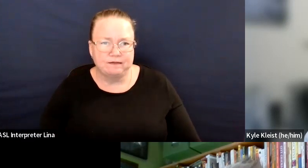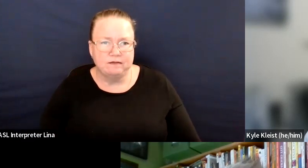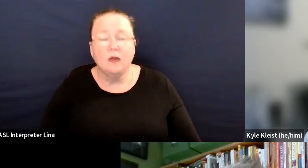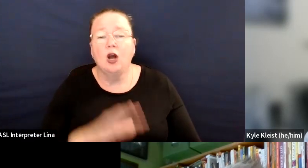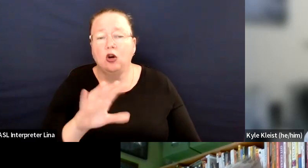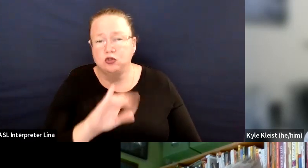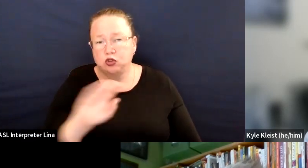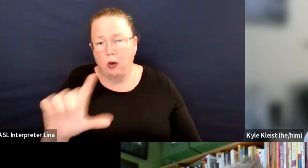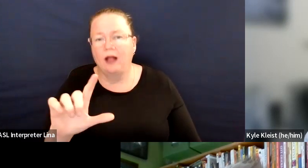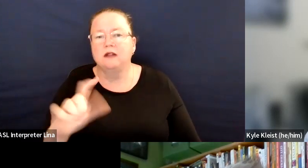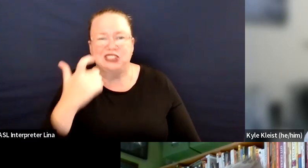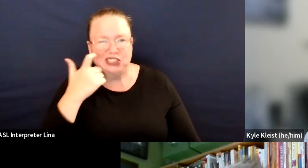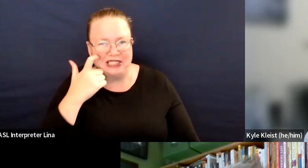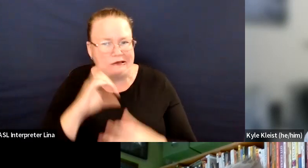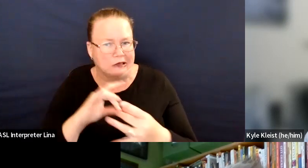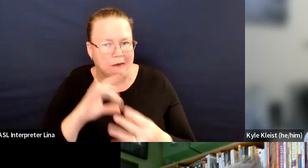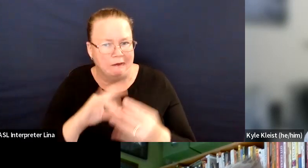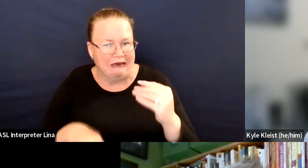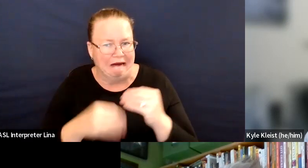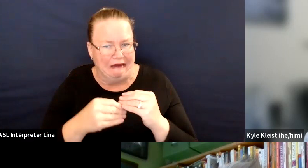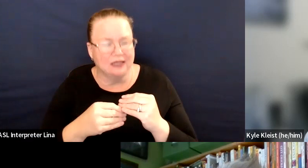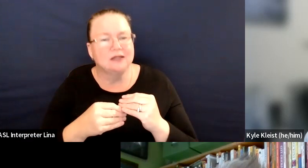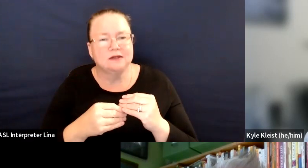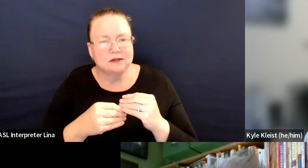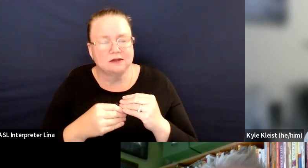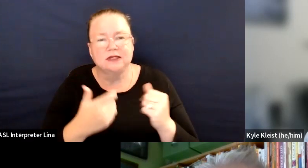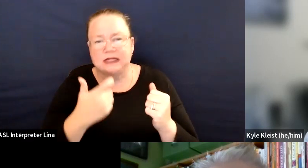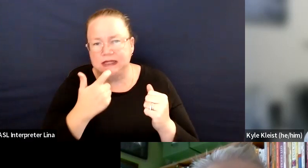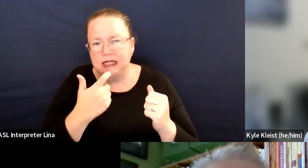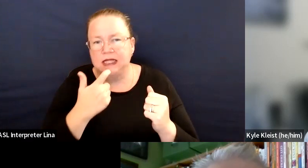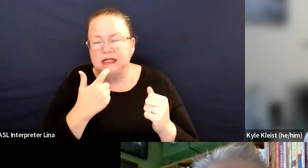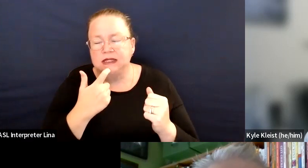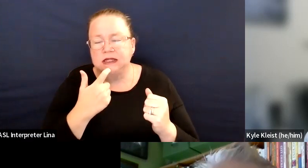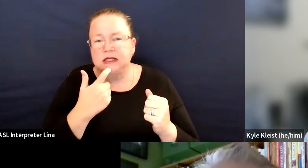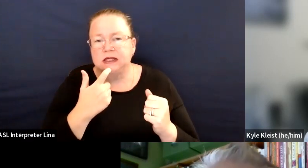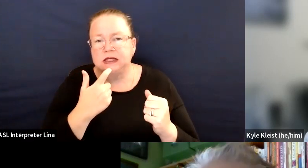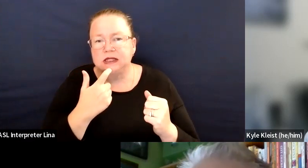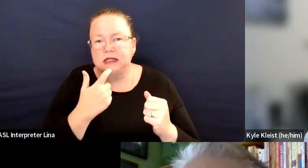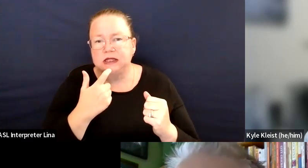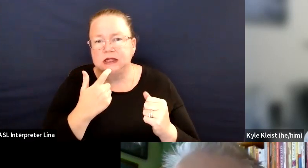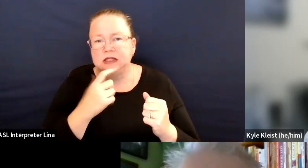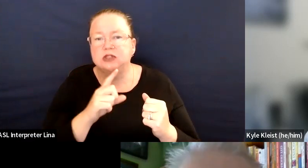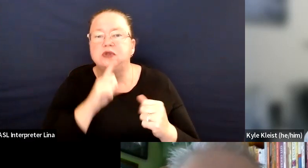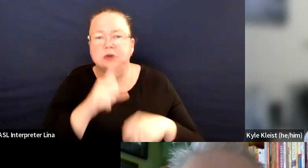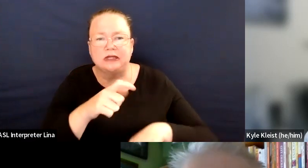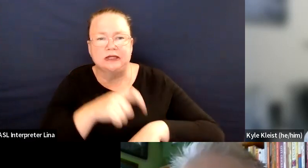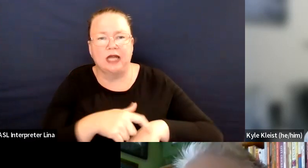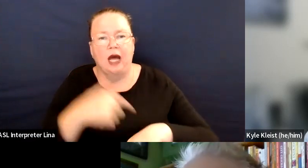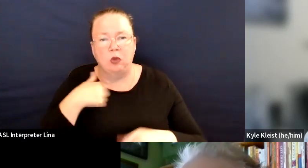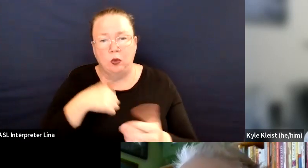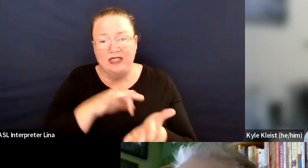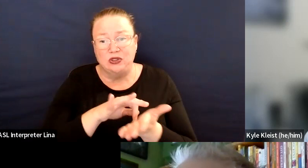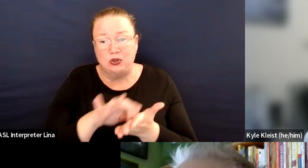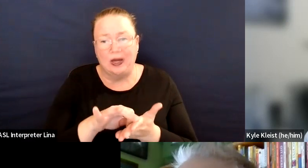Arias. Joel just had a comment come in the chat. In real time, it says we track by